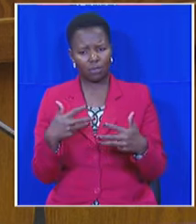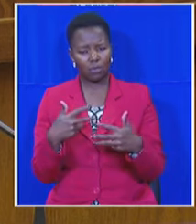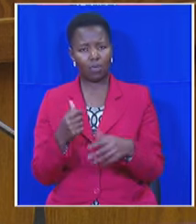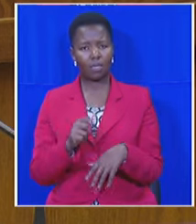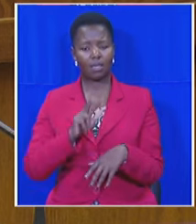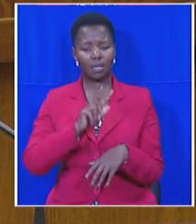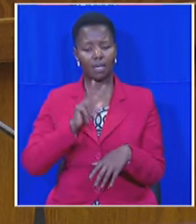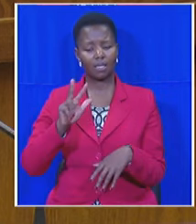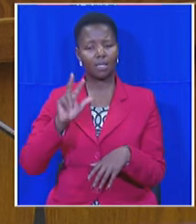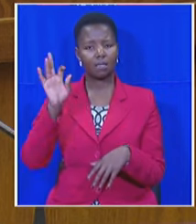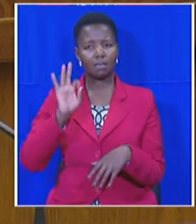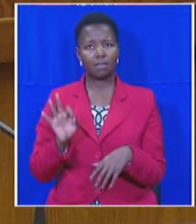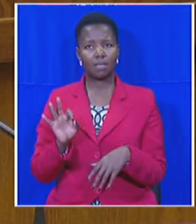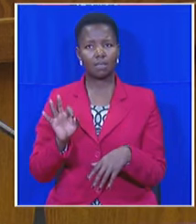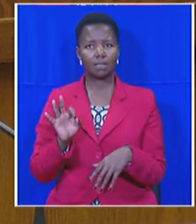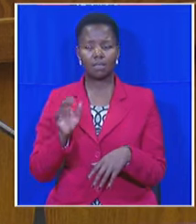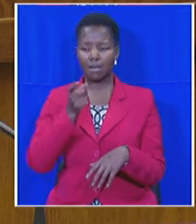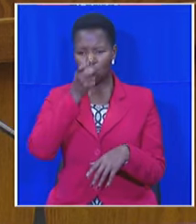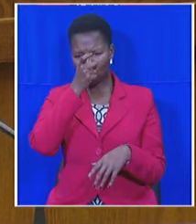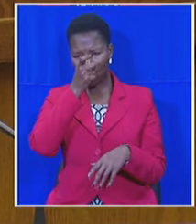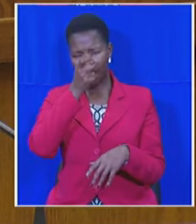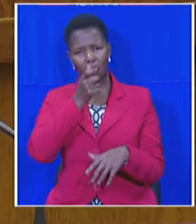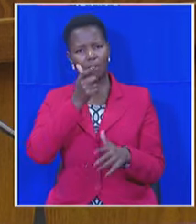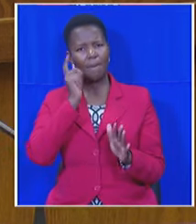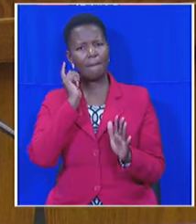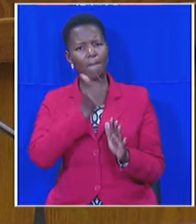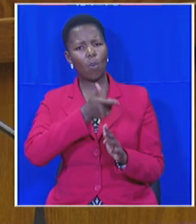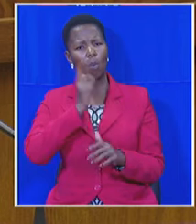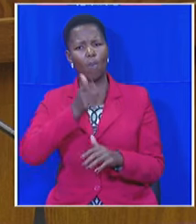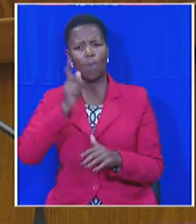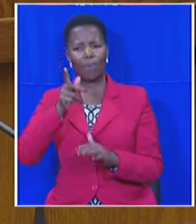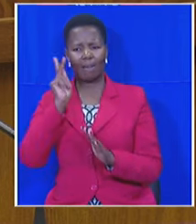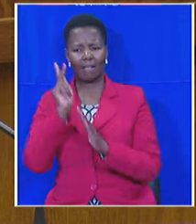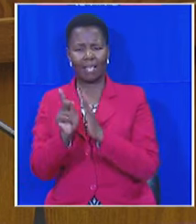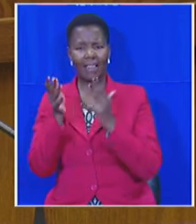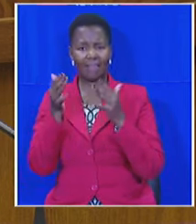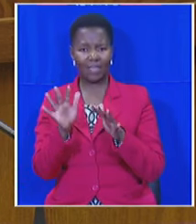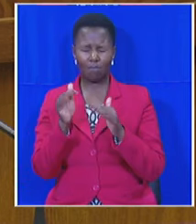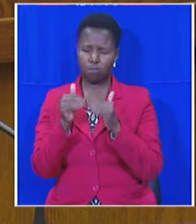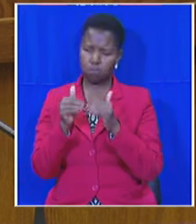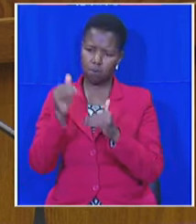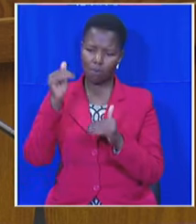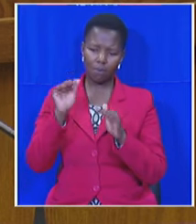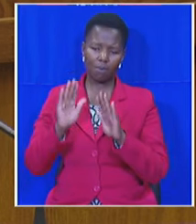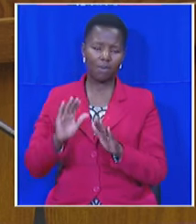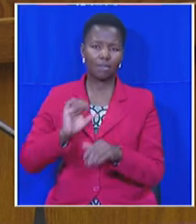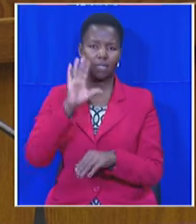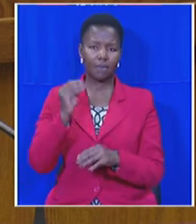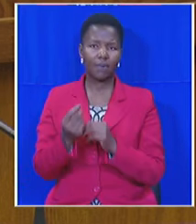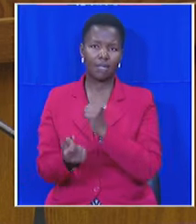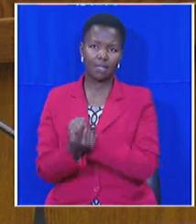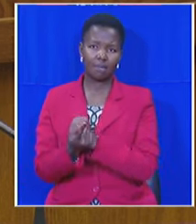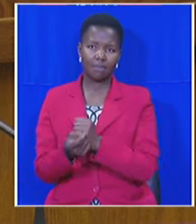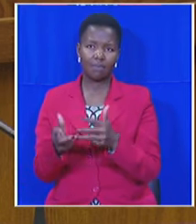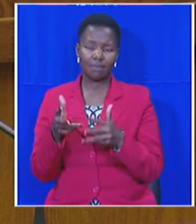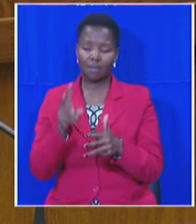renosters in Afrika op Suid-Afrikaanse grond plaasgevind het. Minister, stop pussyfooting around and